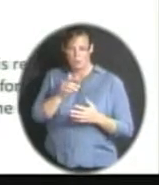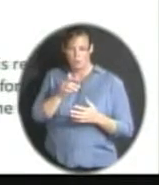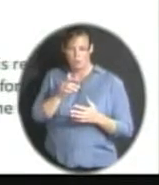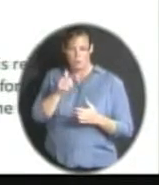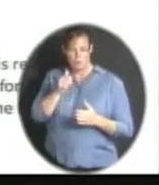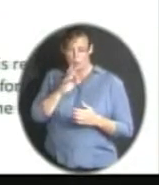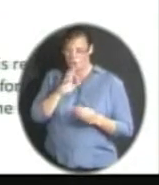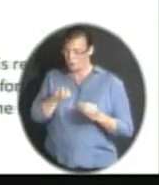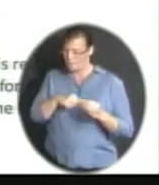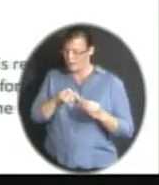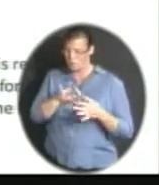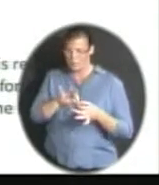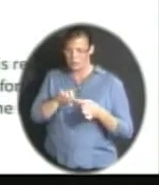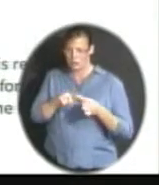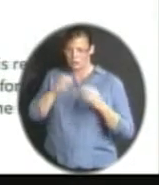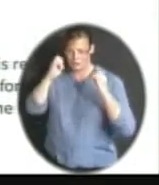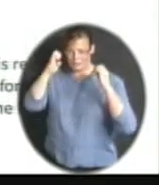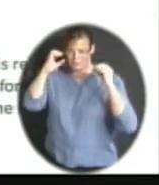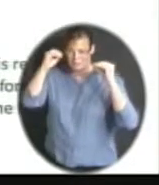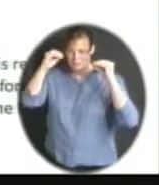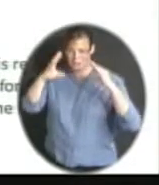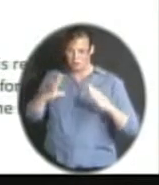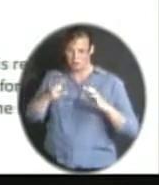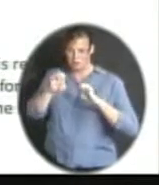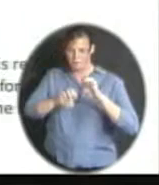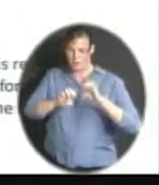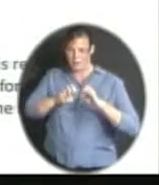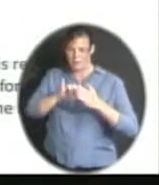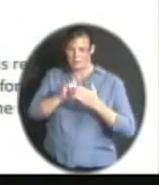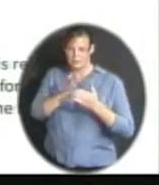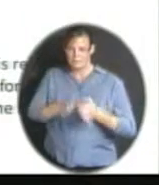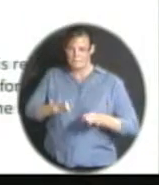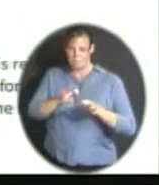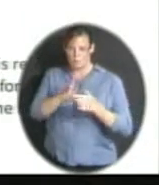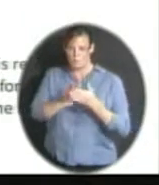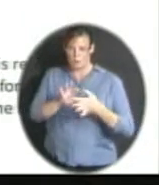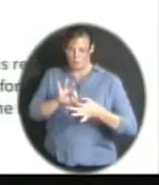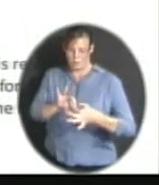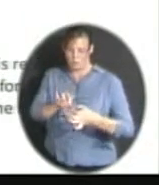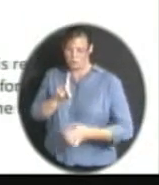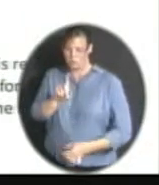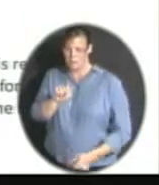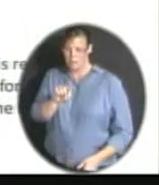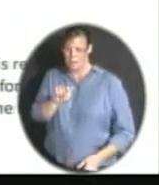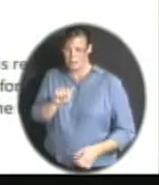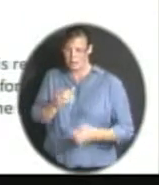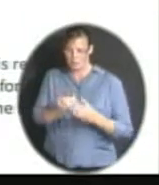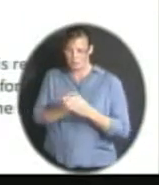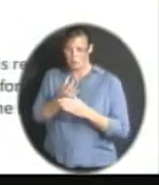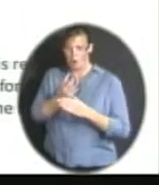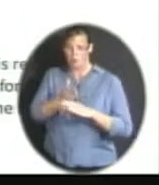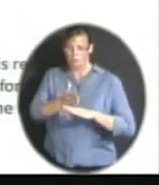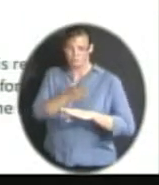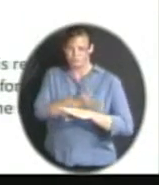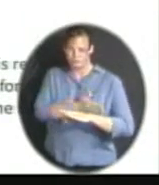either has to do with teacher evaluation, but that's an important piece that ties to the data, that ties to growth, gap,